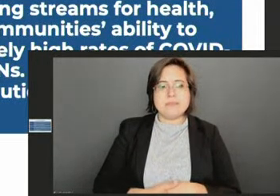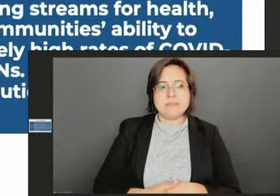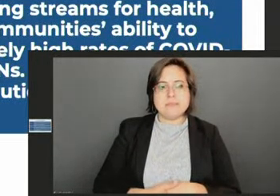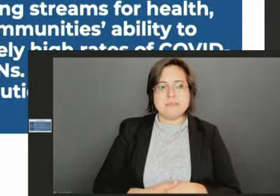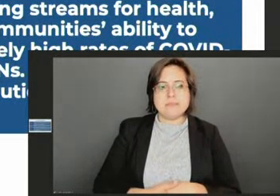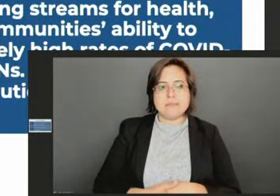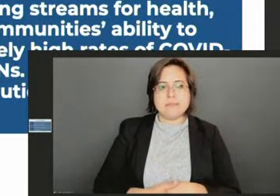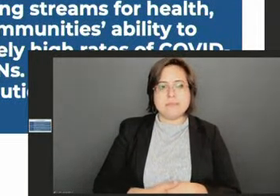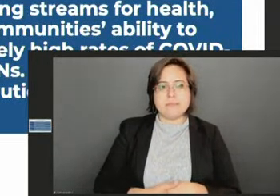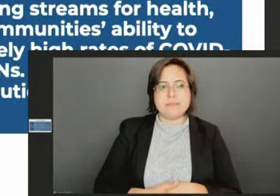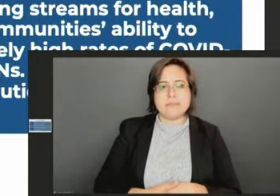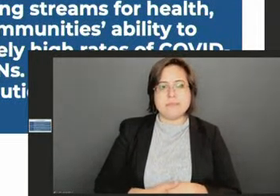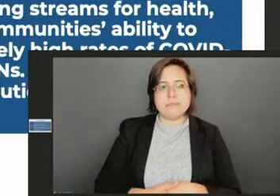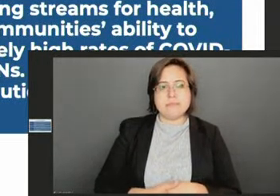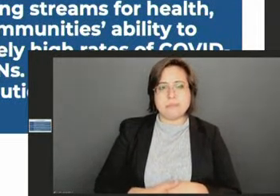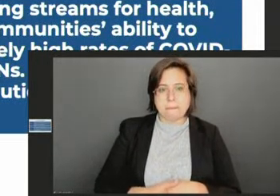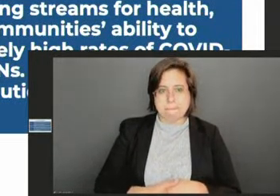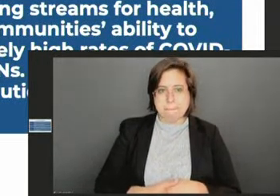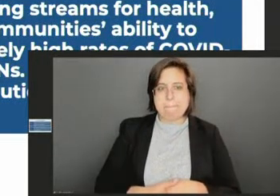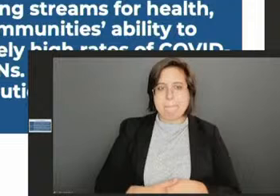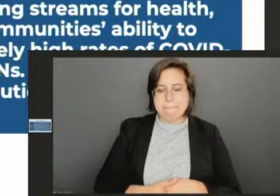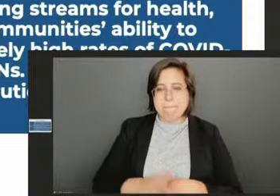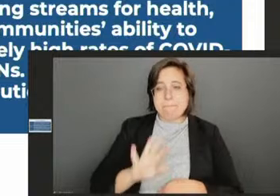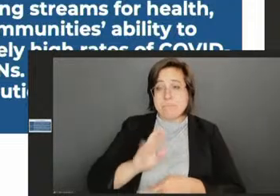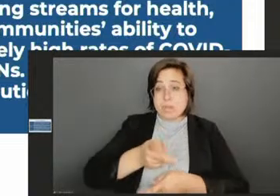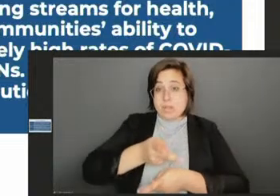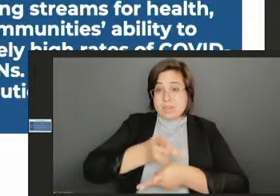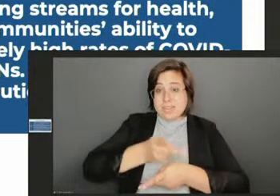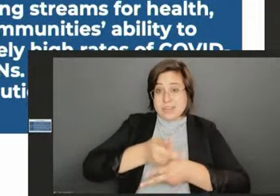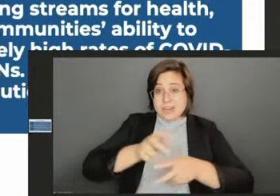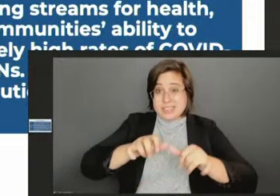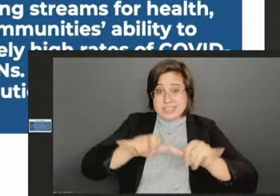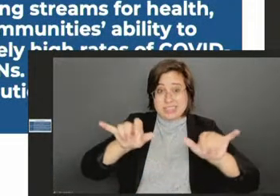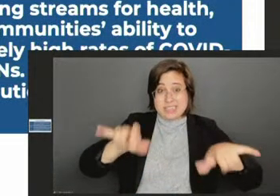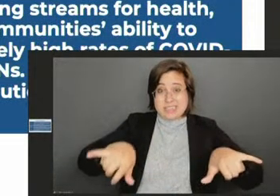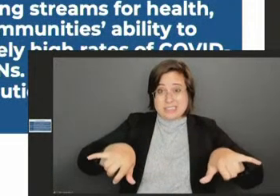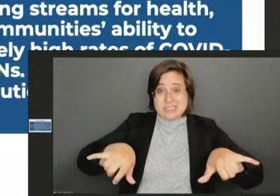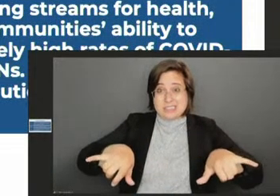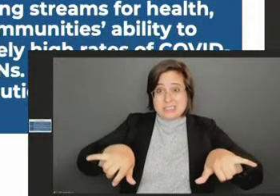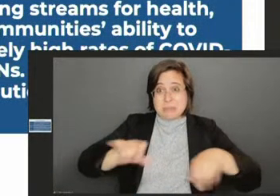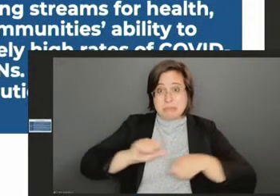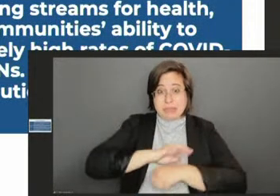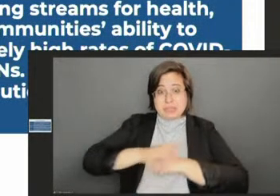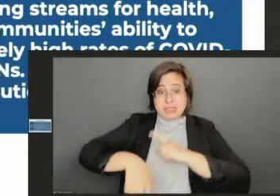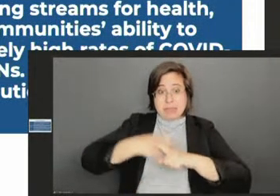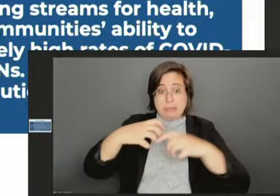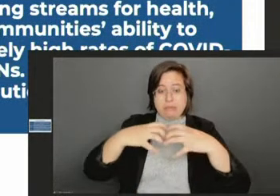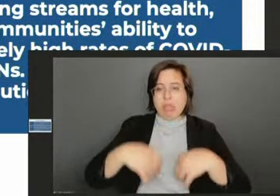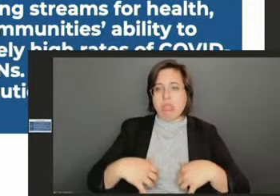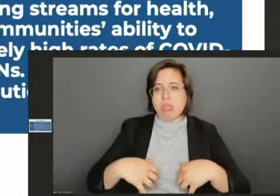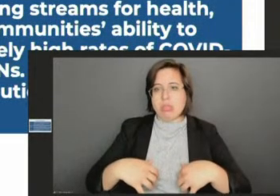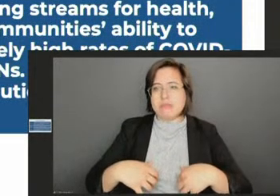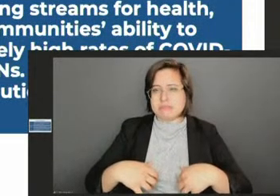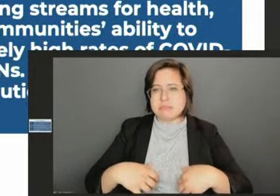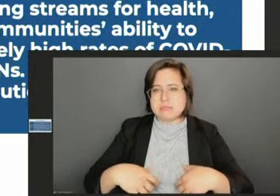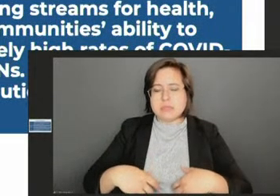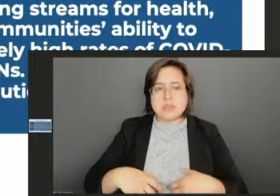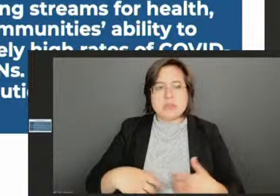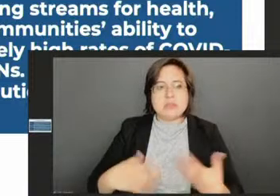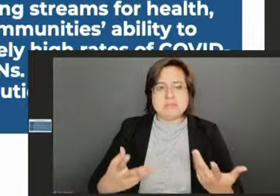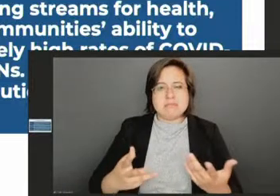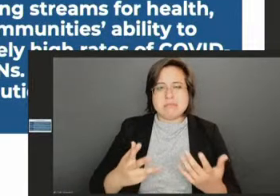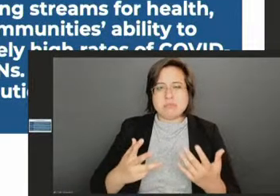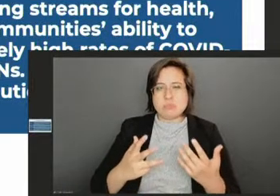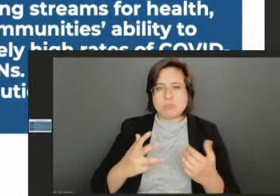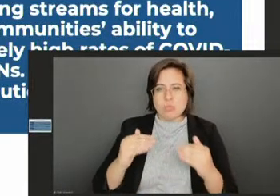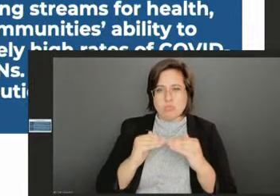just the collapse of the caregiving system in our country due to the pandemic, right? The lack of quality